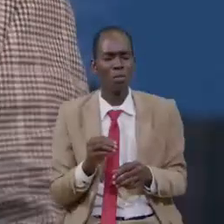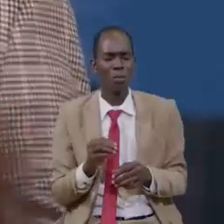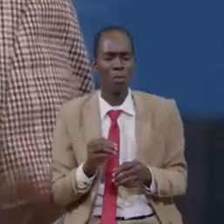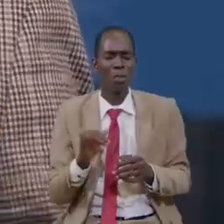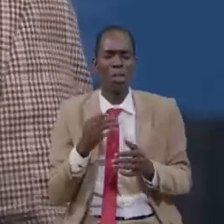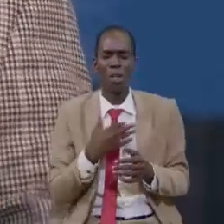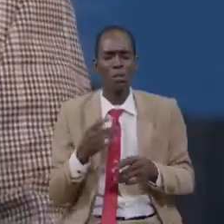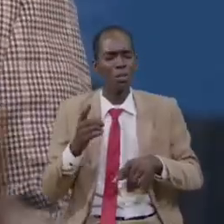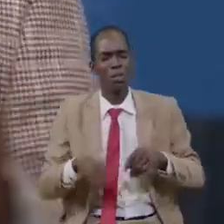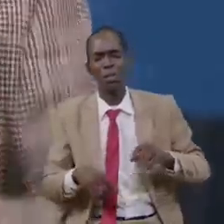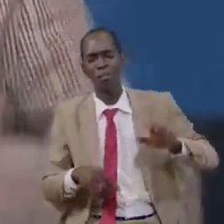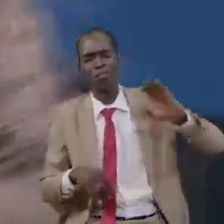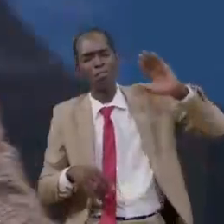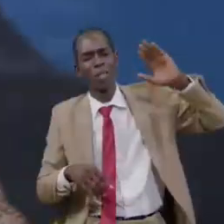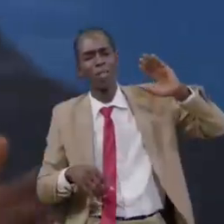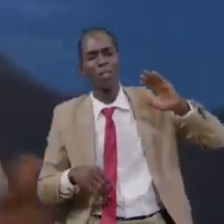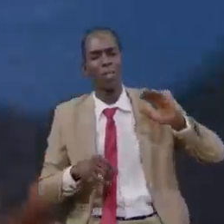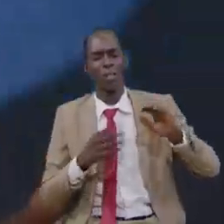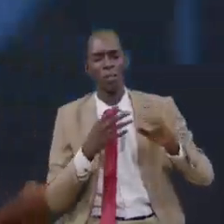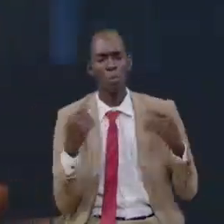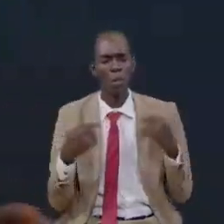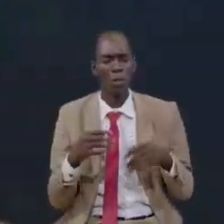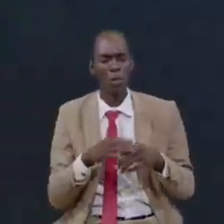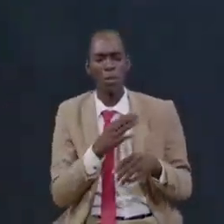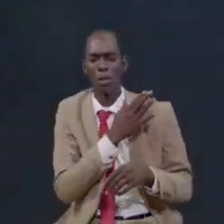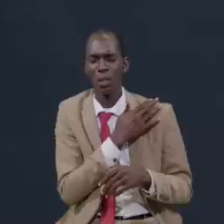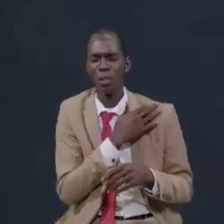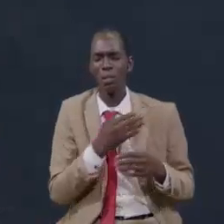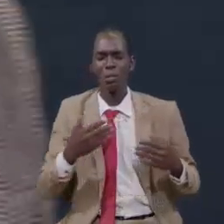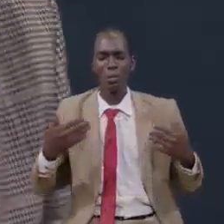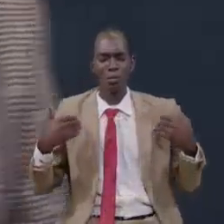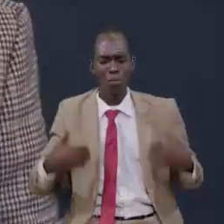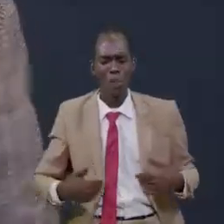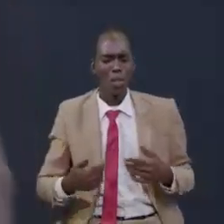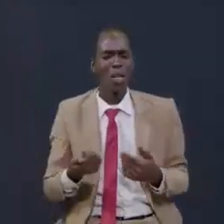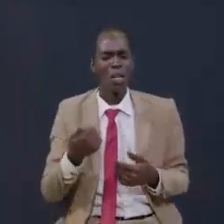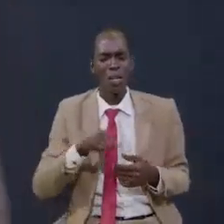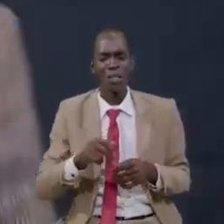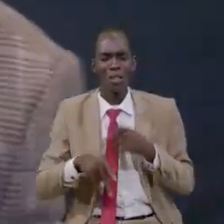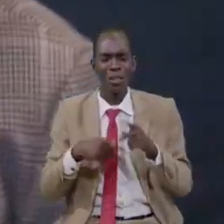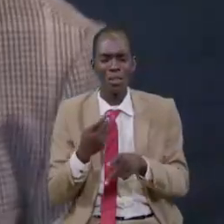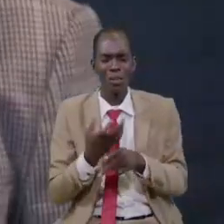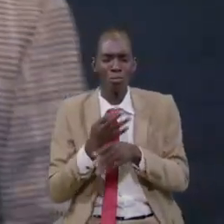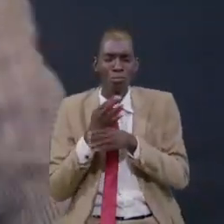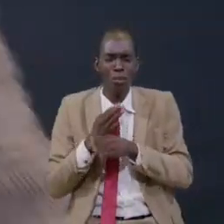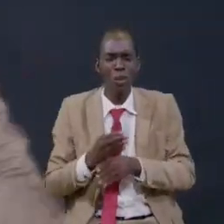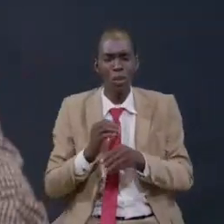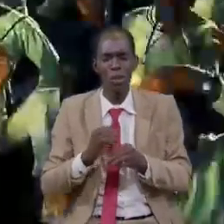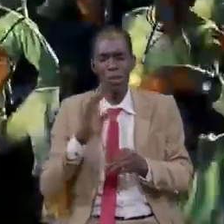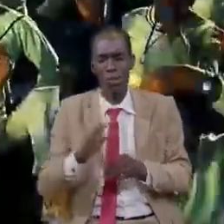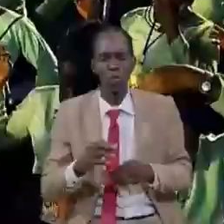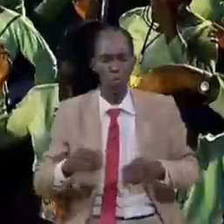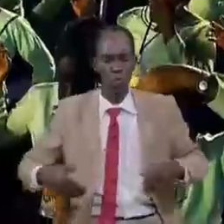in the shoulder, in the wrist, any kind of stiffness in your joints, in your waist, on your